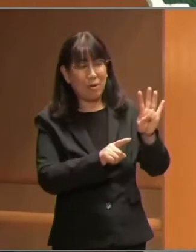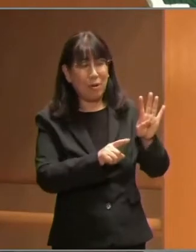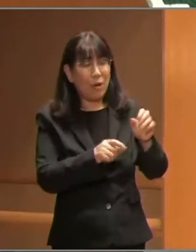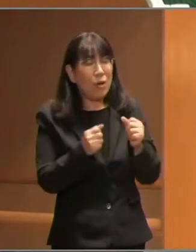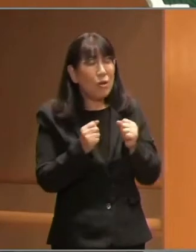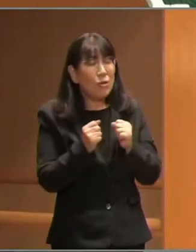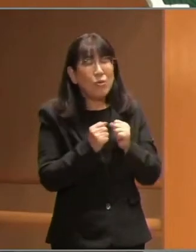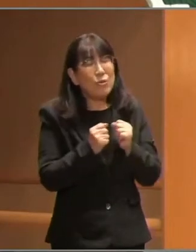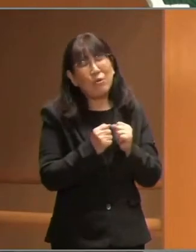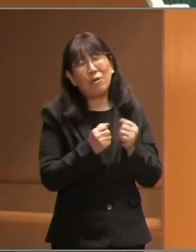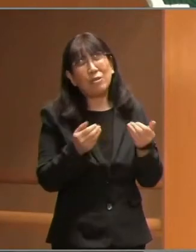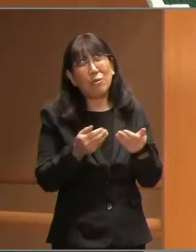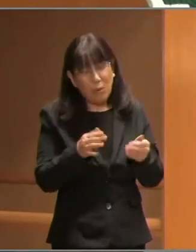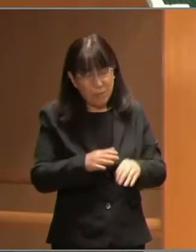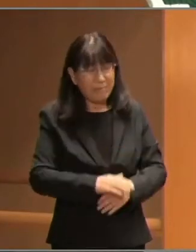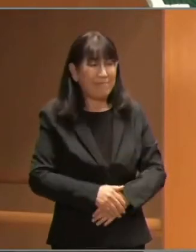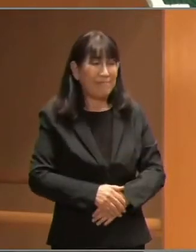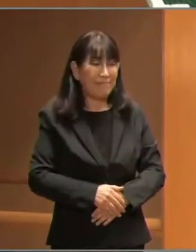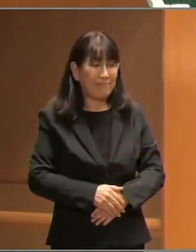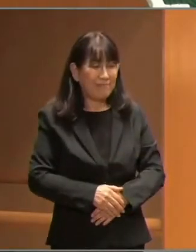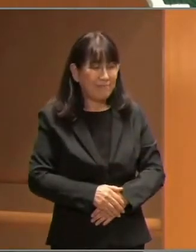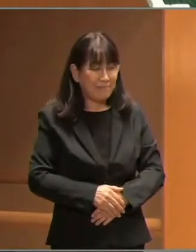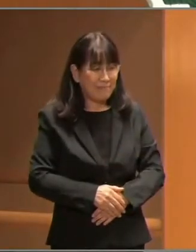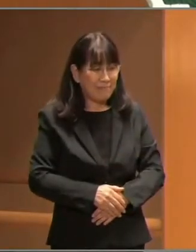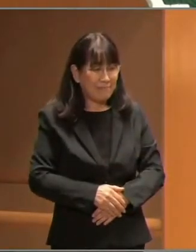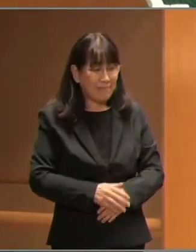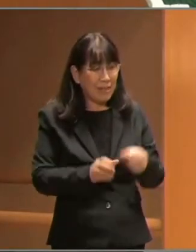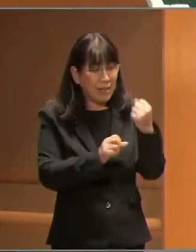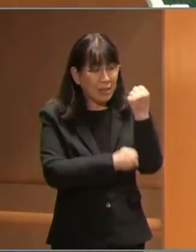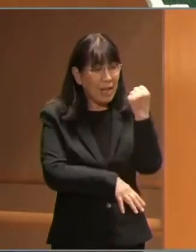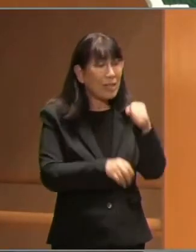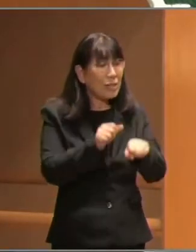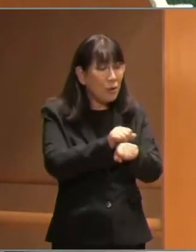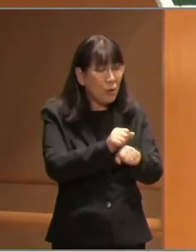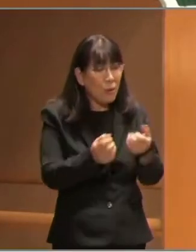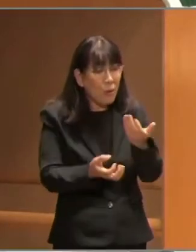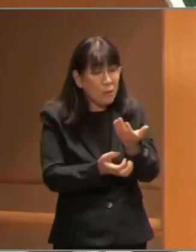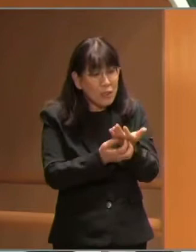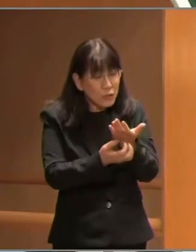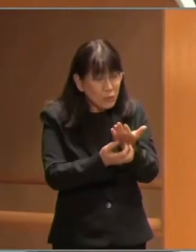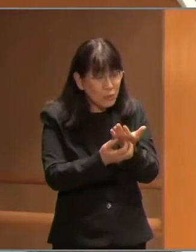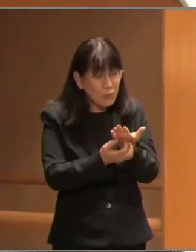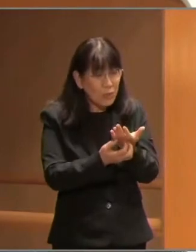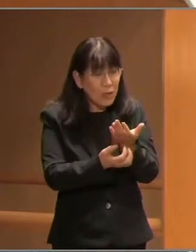it's 4 degrees or so. So the paper making is the job in the winter.